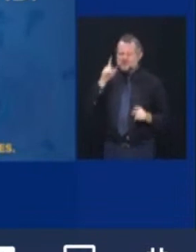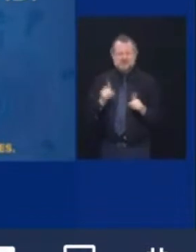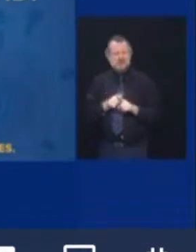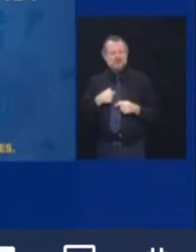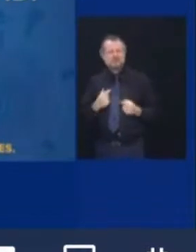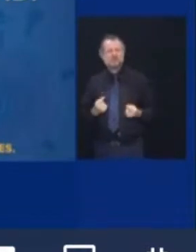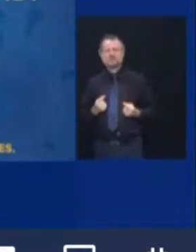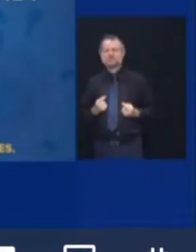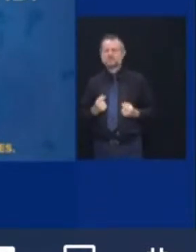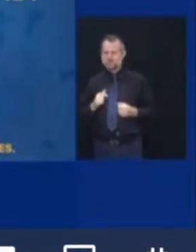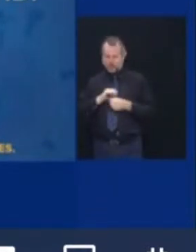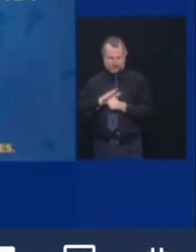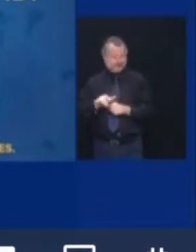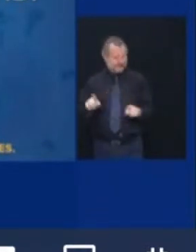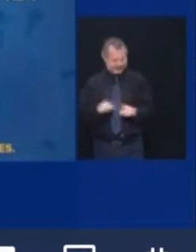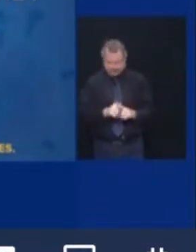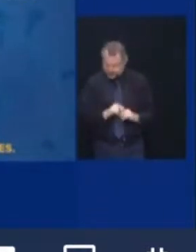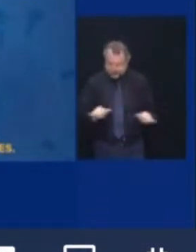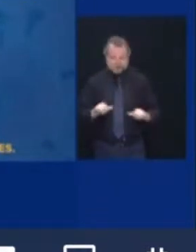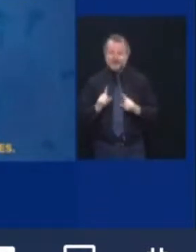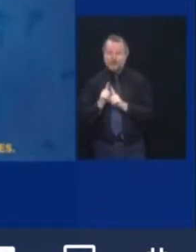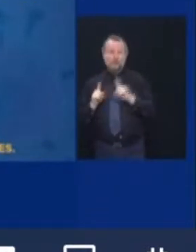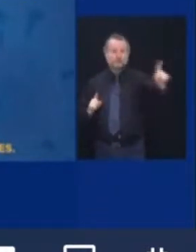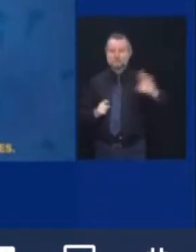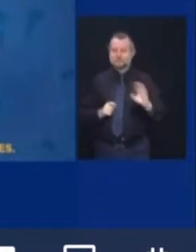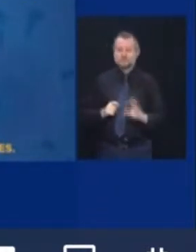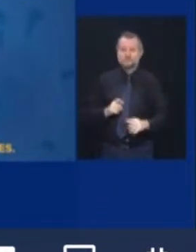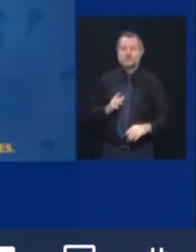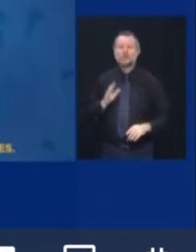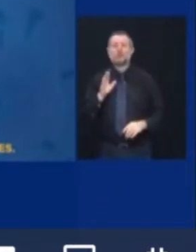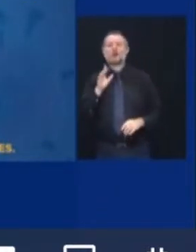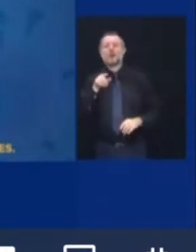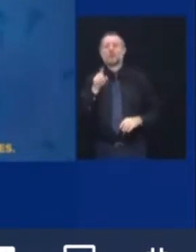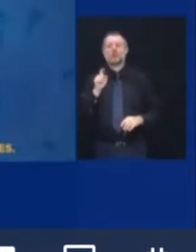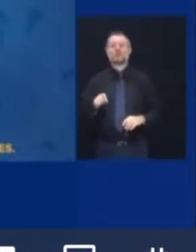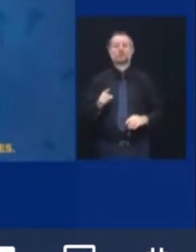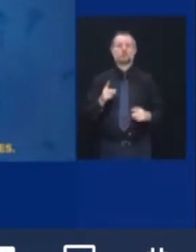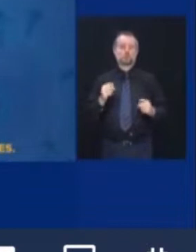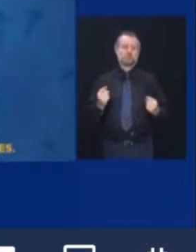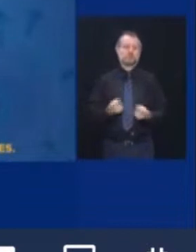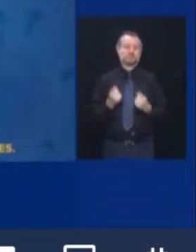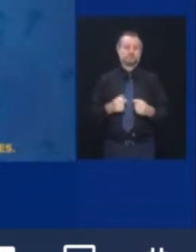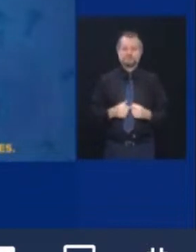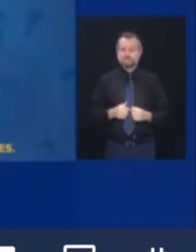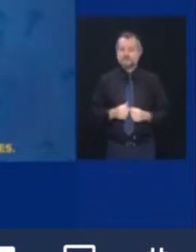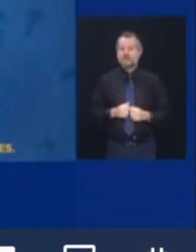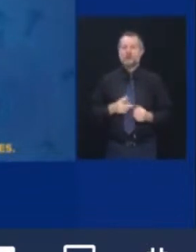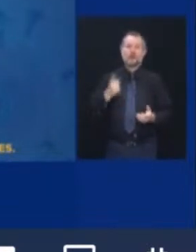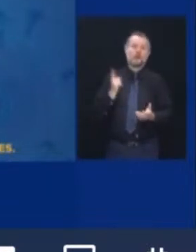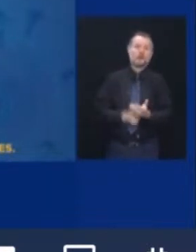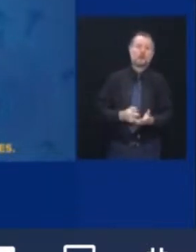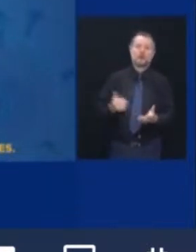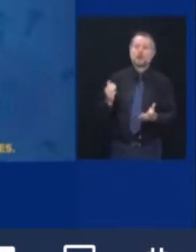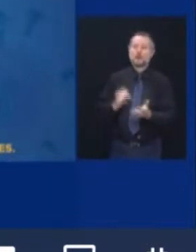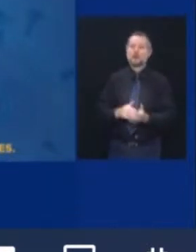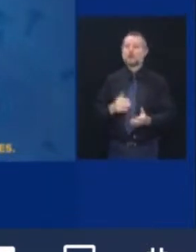COVID, but we have to do it. This is just about doing it. And this is my personal